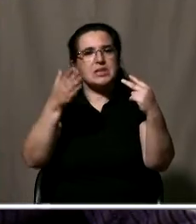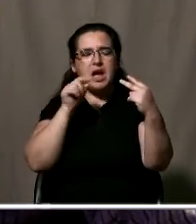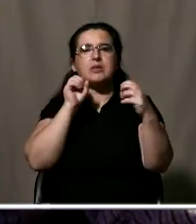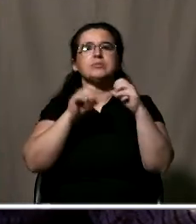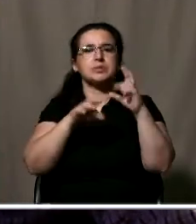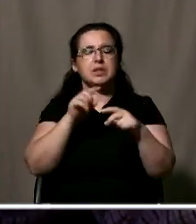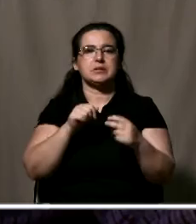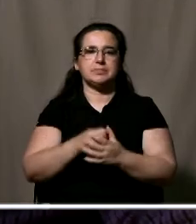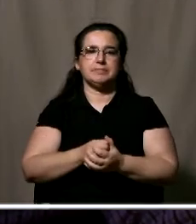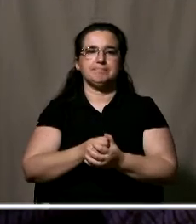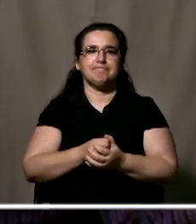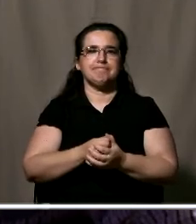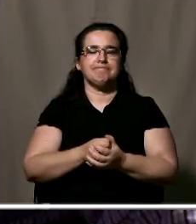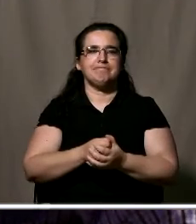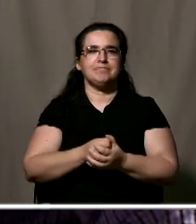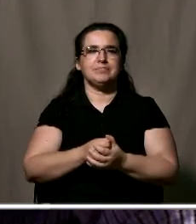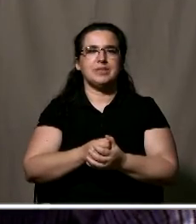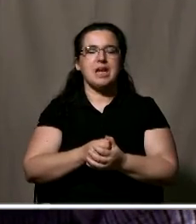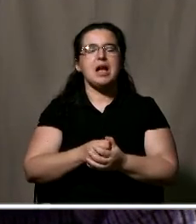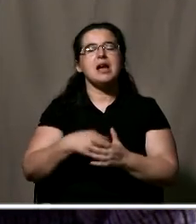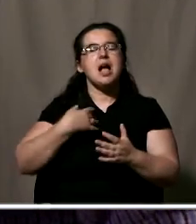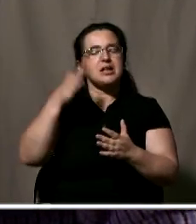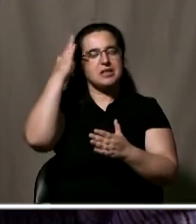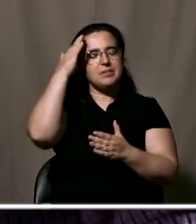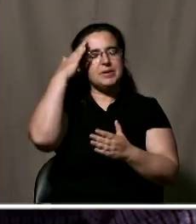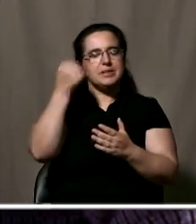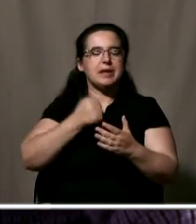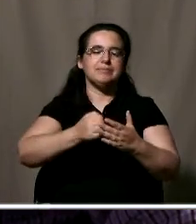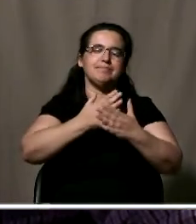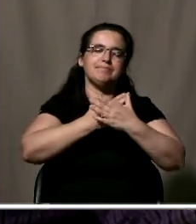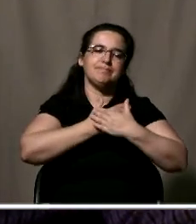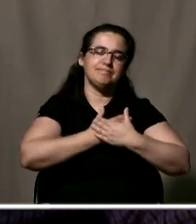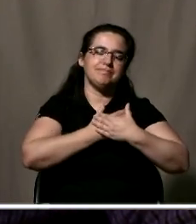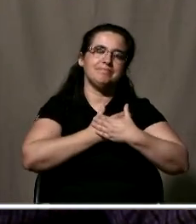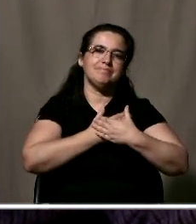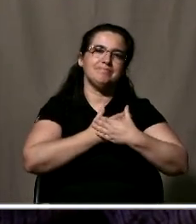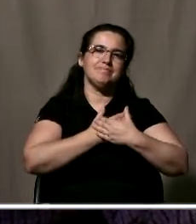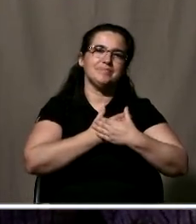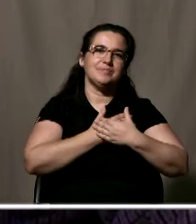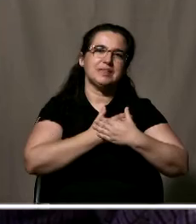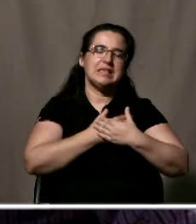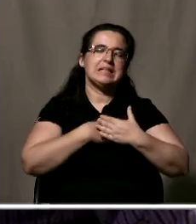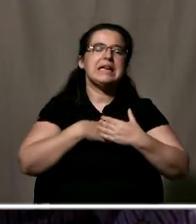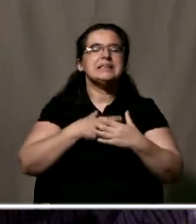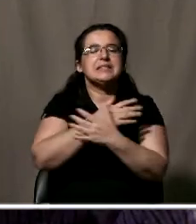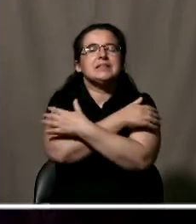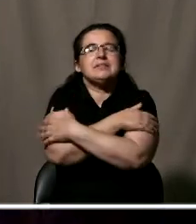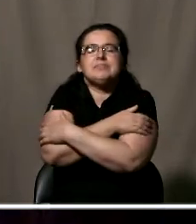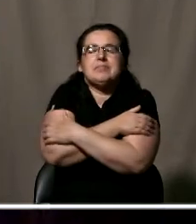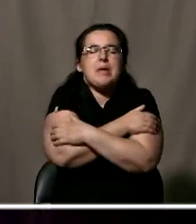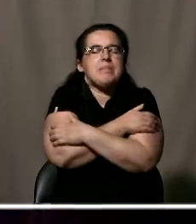my head upon his breast. Encostar a minha cabeça no seu peito. Feel his warm embrace. E sentir o seu abraço